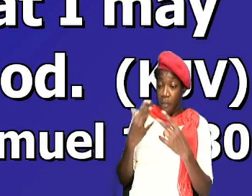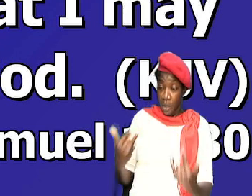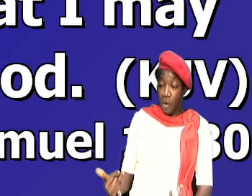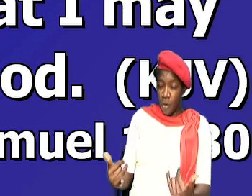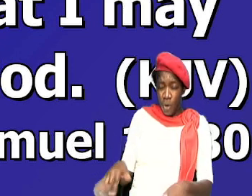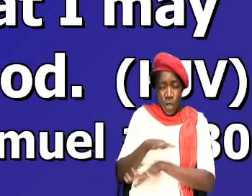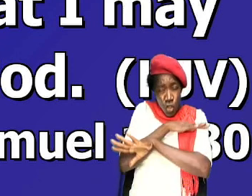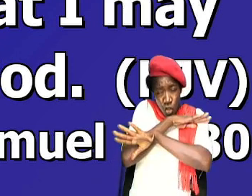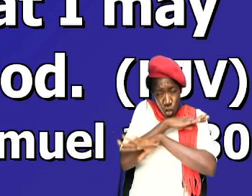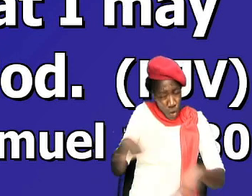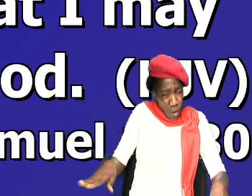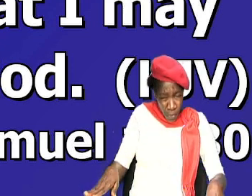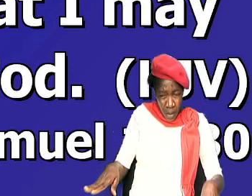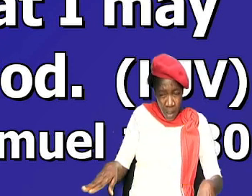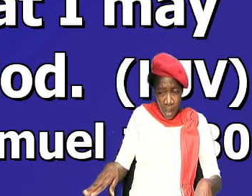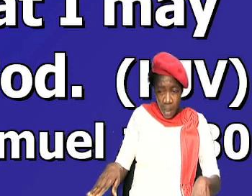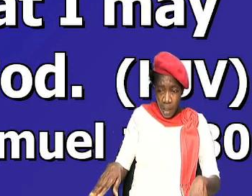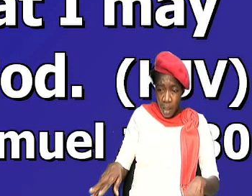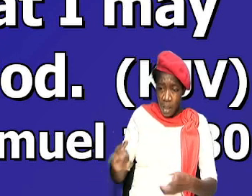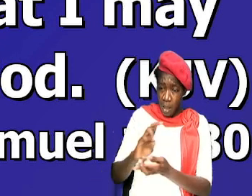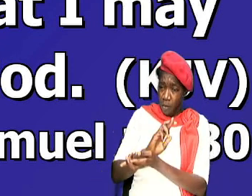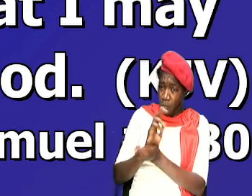Nothing about repentance in this, you know.